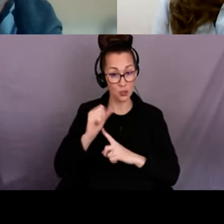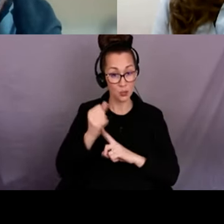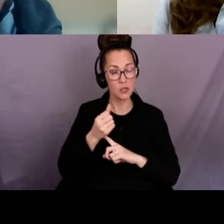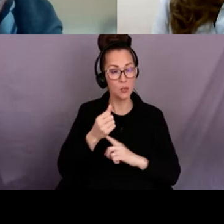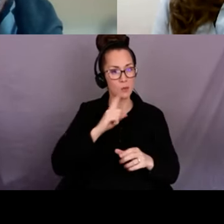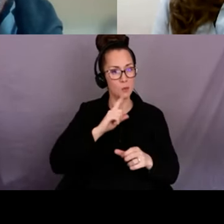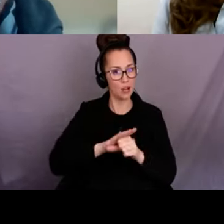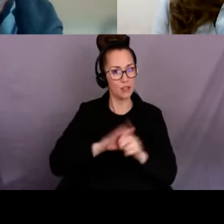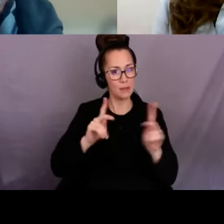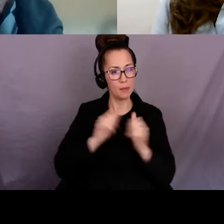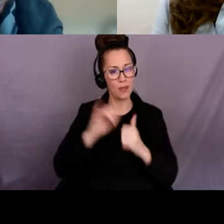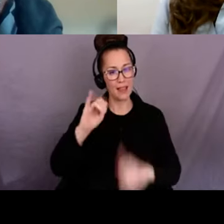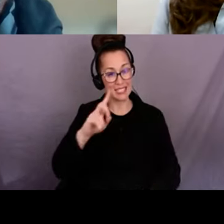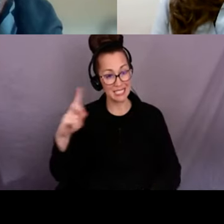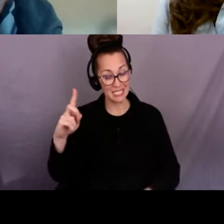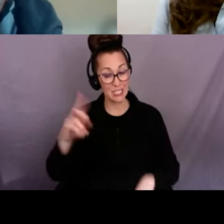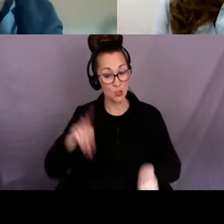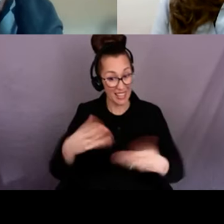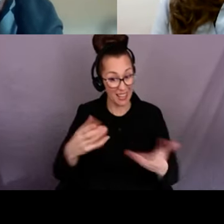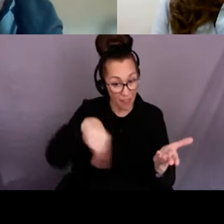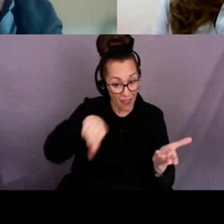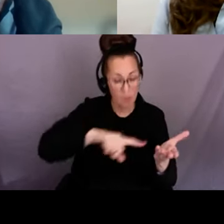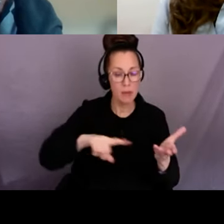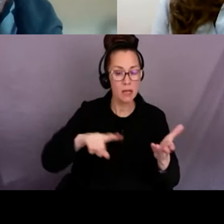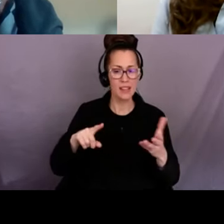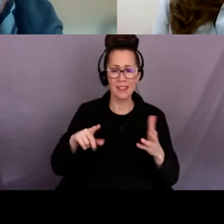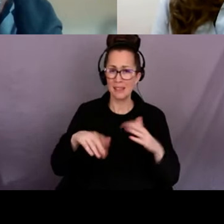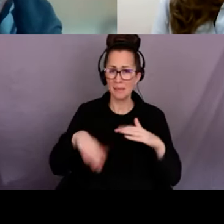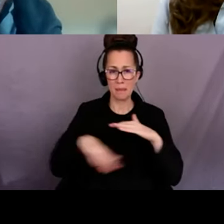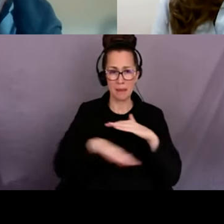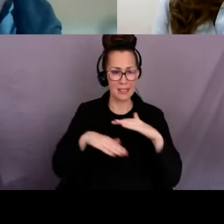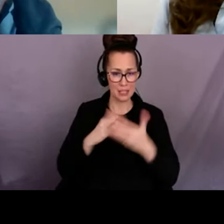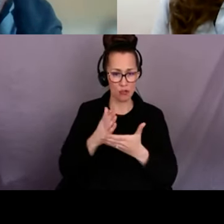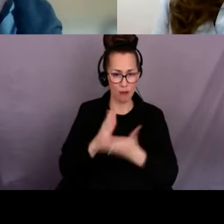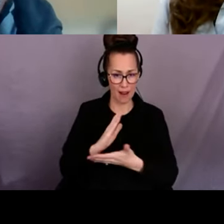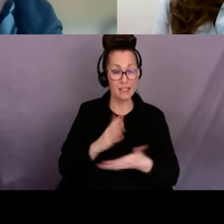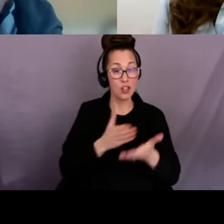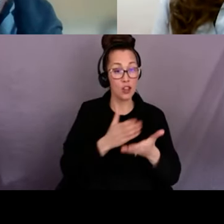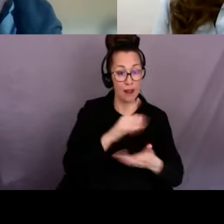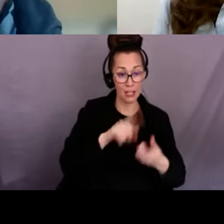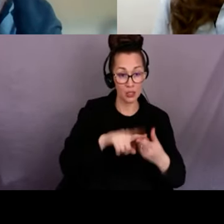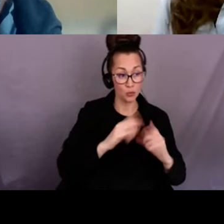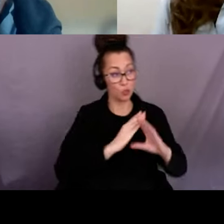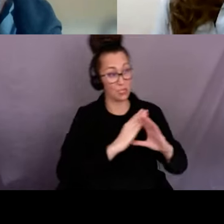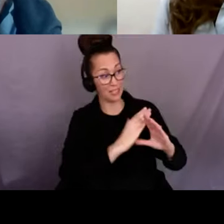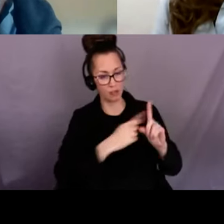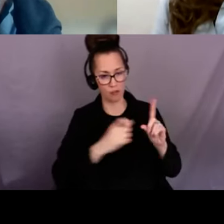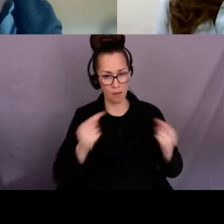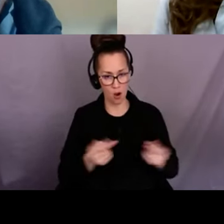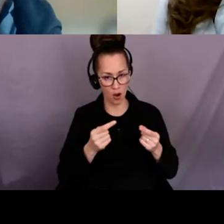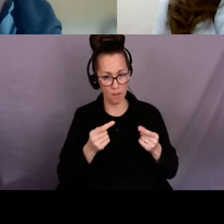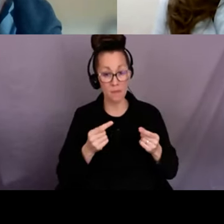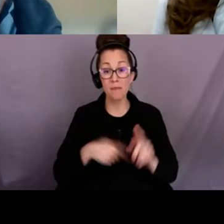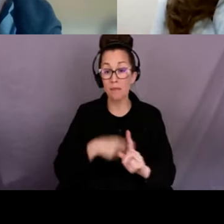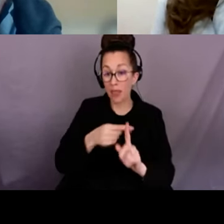IDD fundamental basic enumerated rights, including obviously the right to be protected from harm, but it